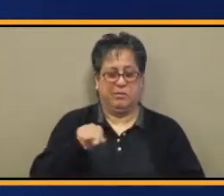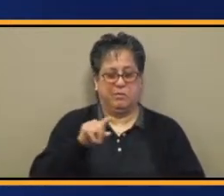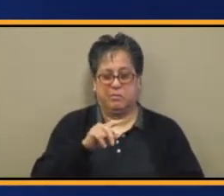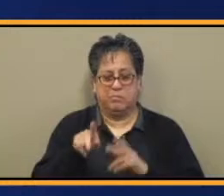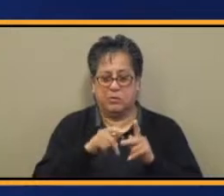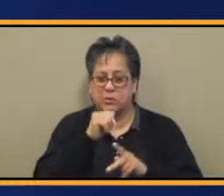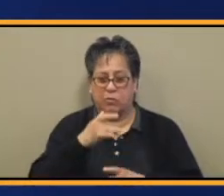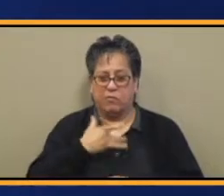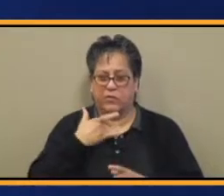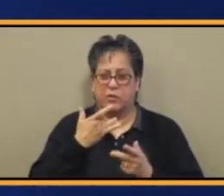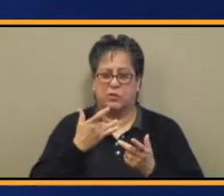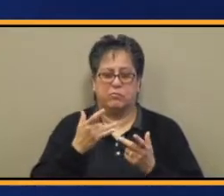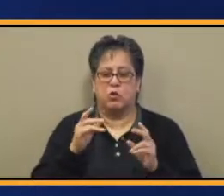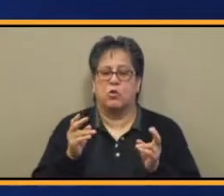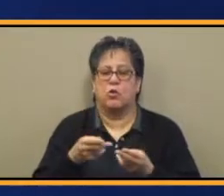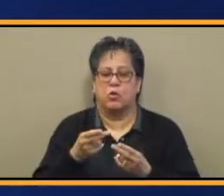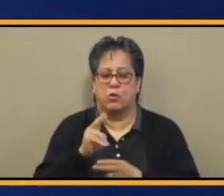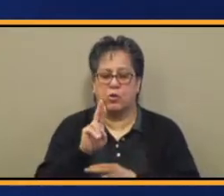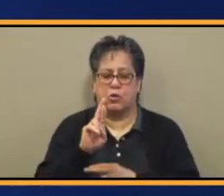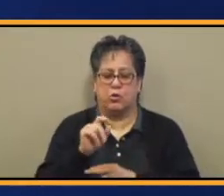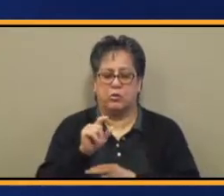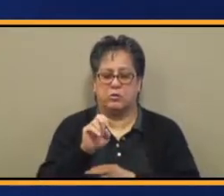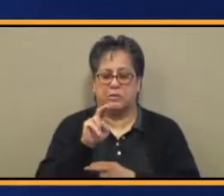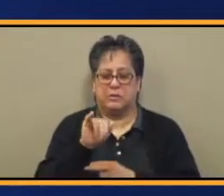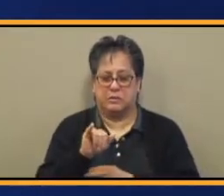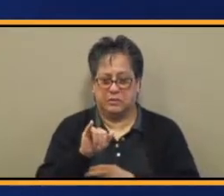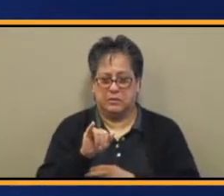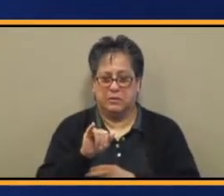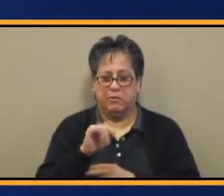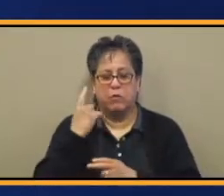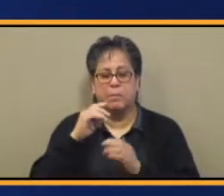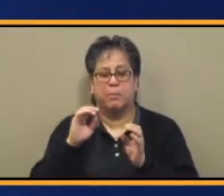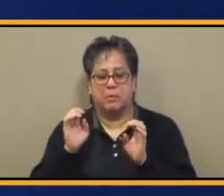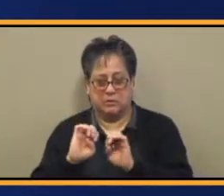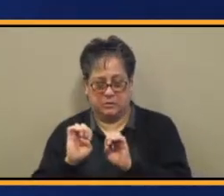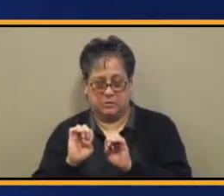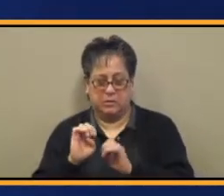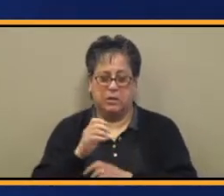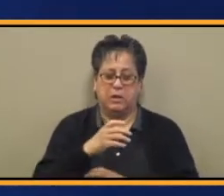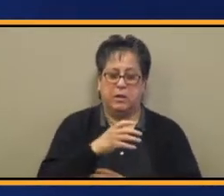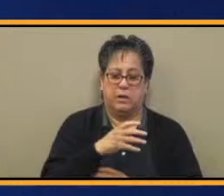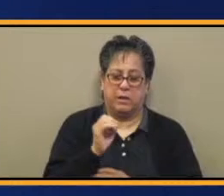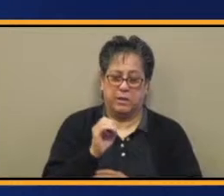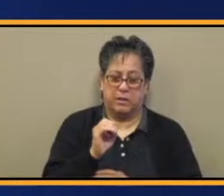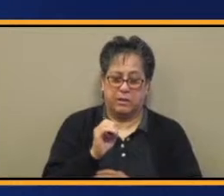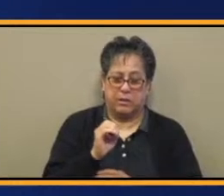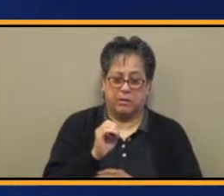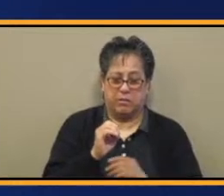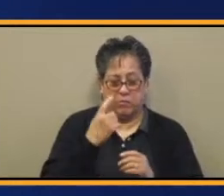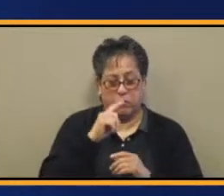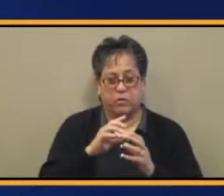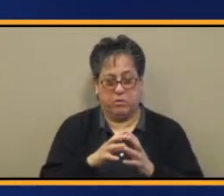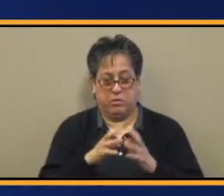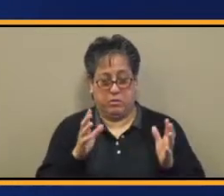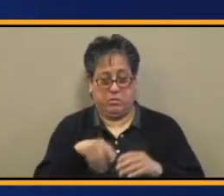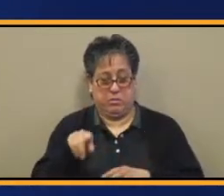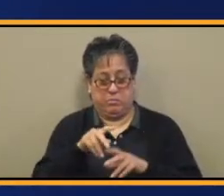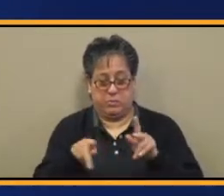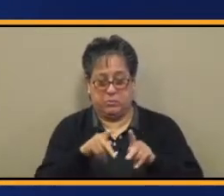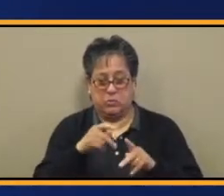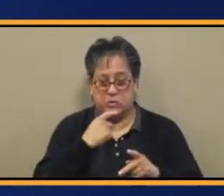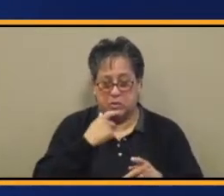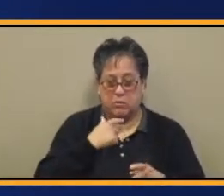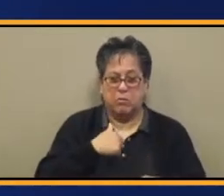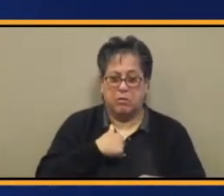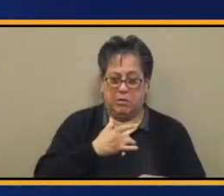the urgency of a state of emergency. And I think that for a lot of them, they said, you know, I